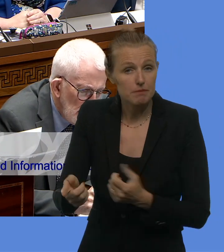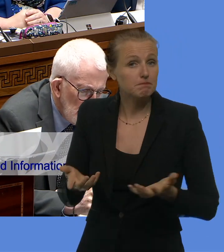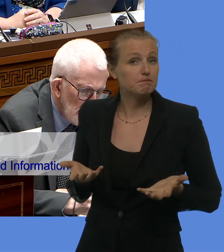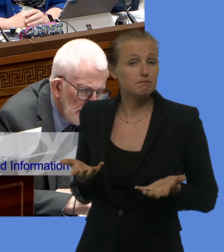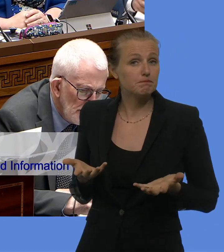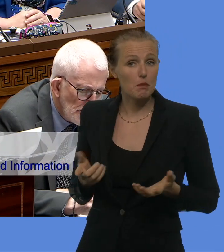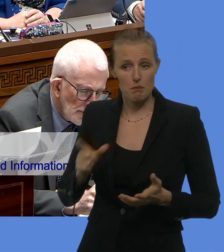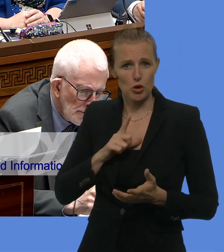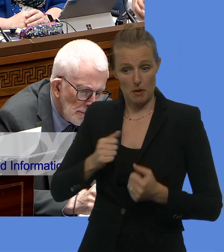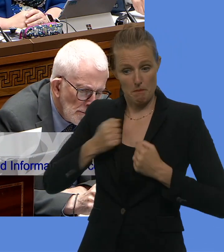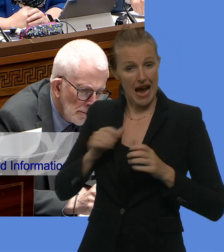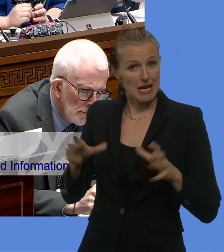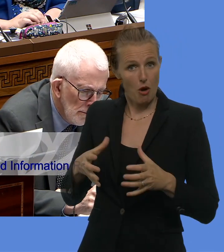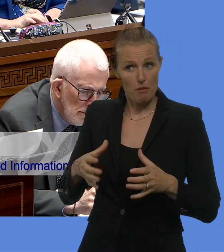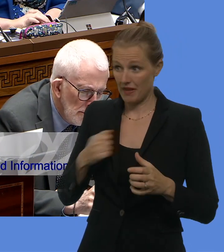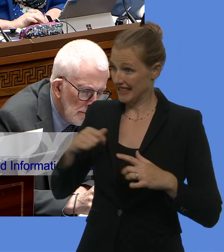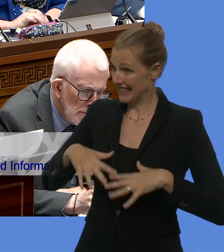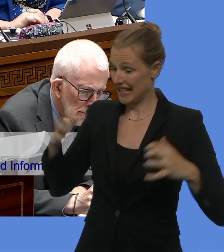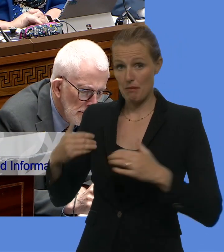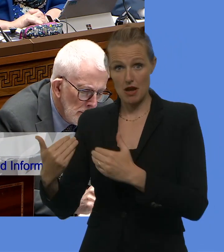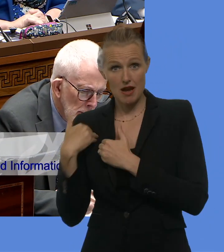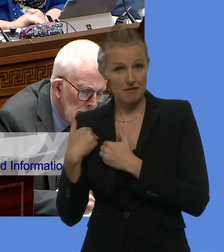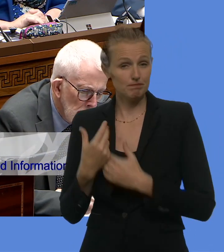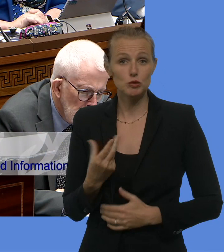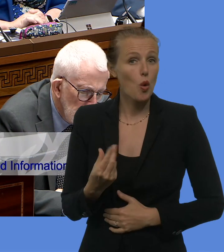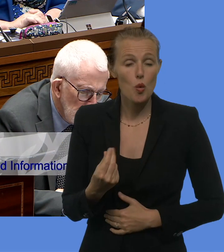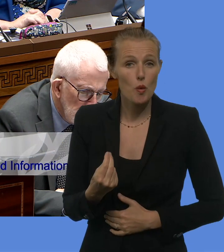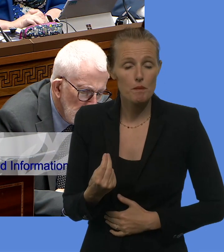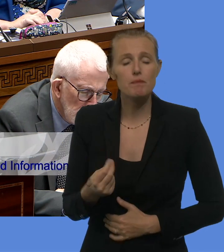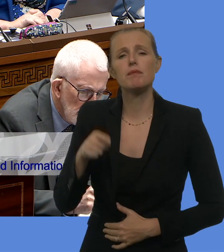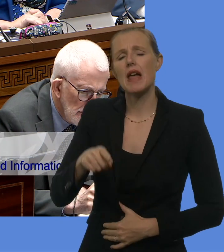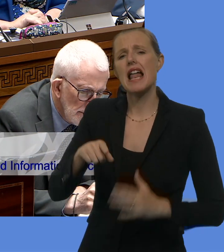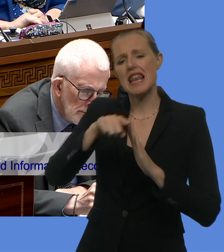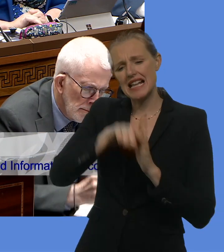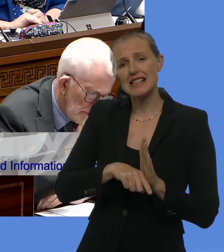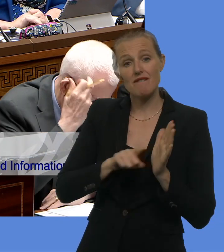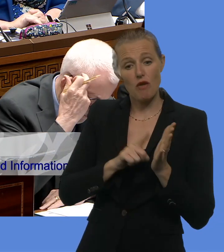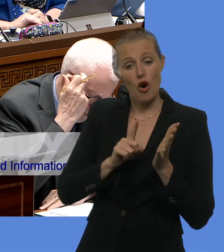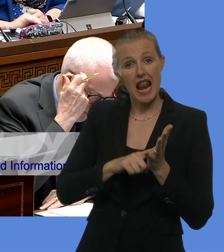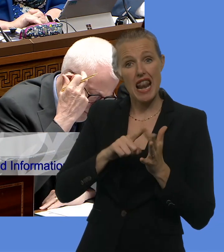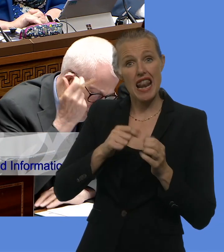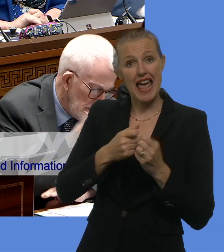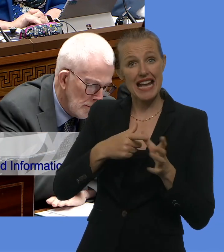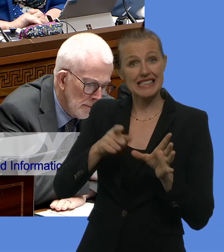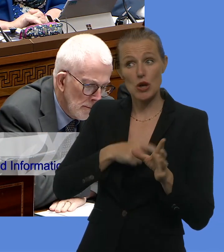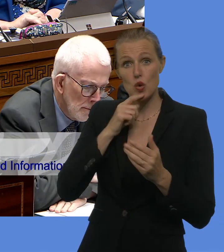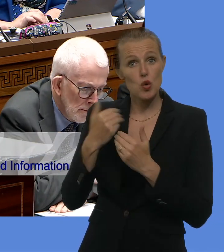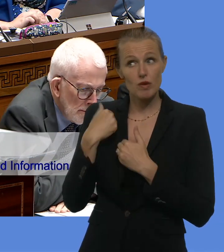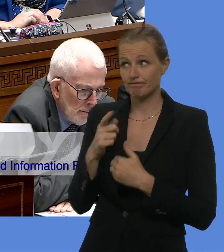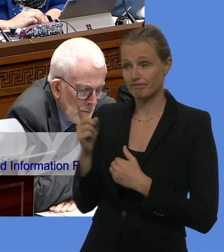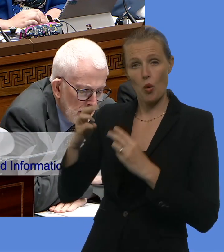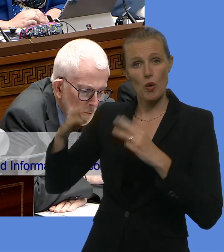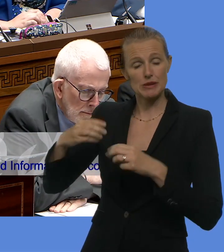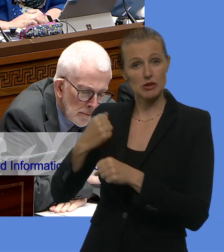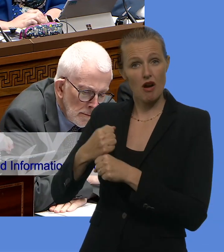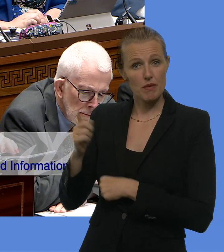my department and of this Assembly. Responsibility for legislation around legacy has been taken by the Westminster Government. They